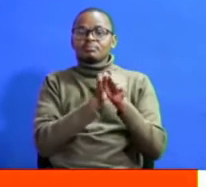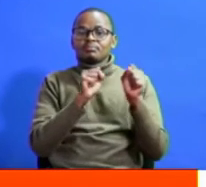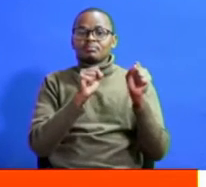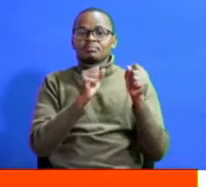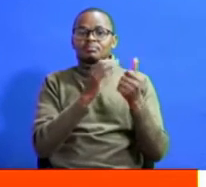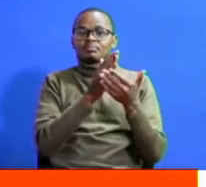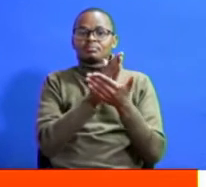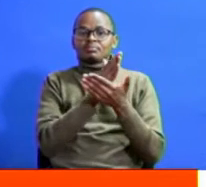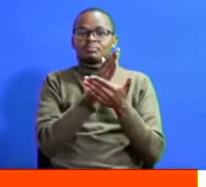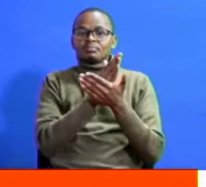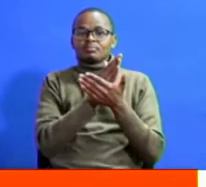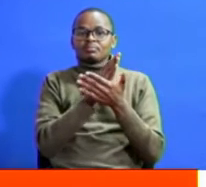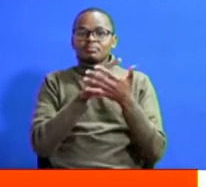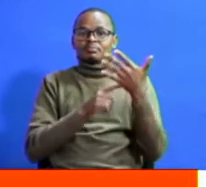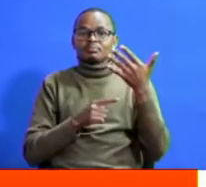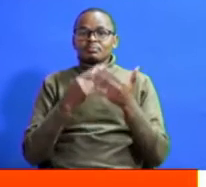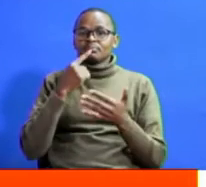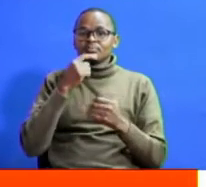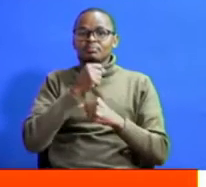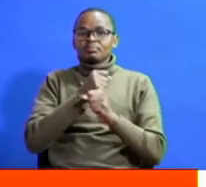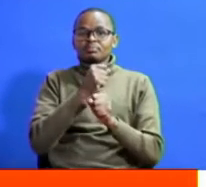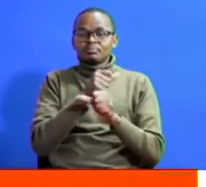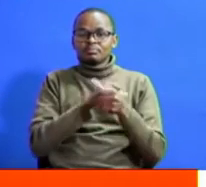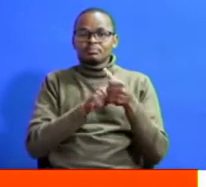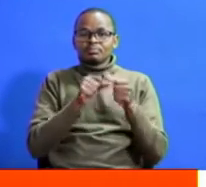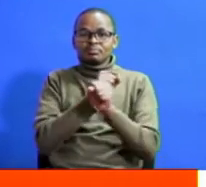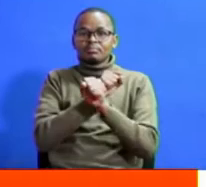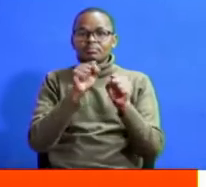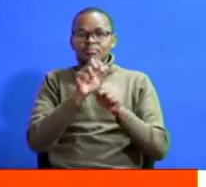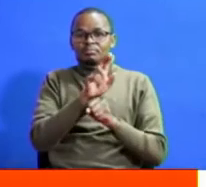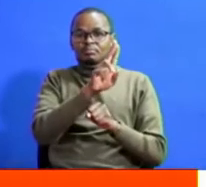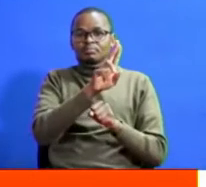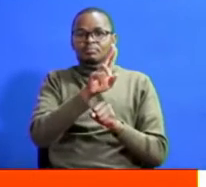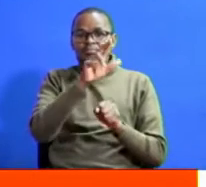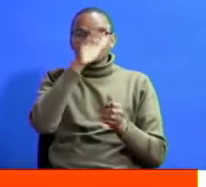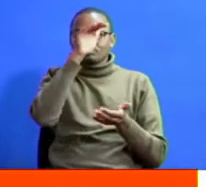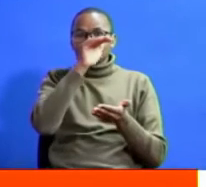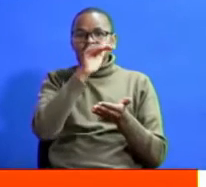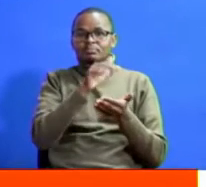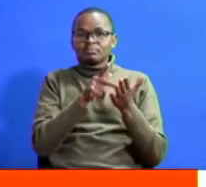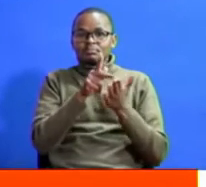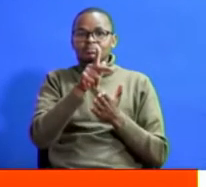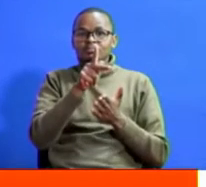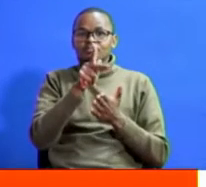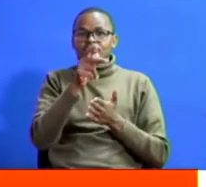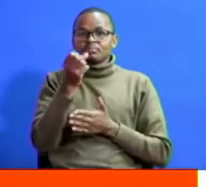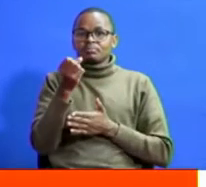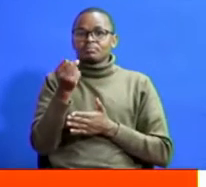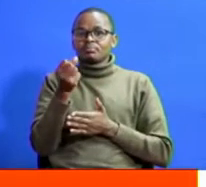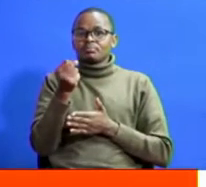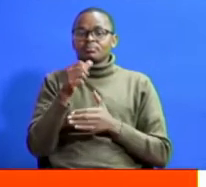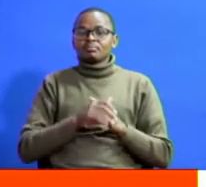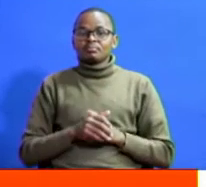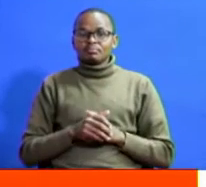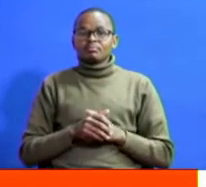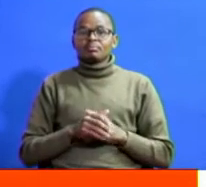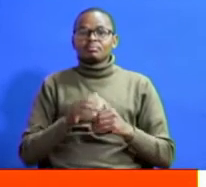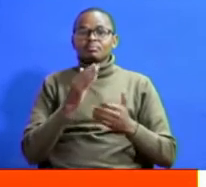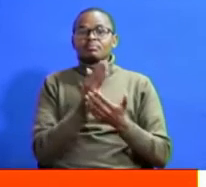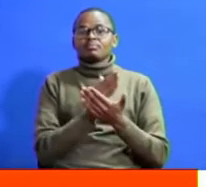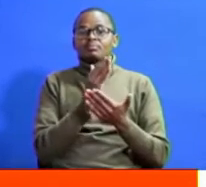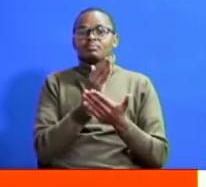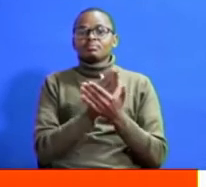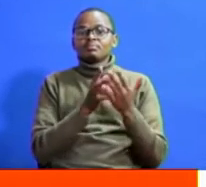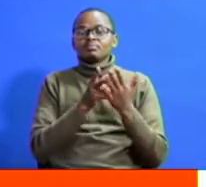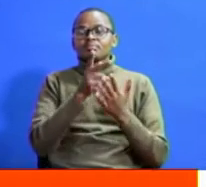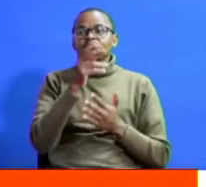sincere with the sentiments, of course, he made about President Uhuru Kenyatta lowering the price of ugali? Well, in reality, the price of